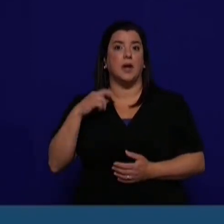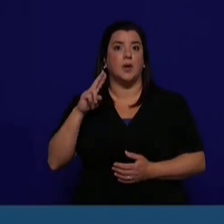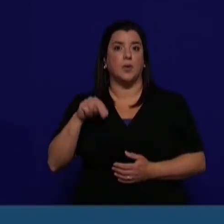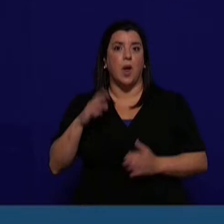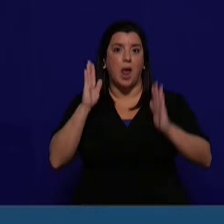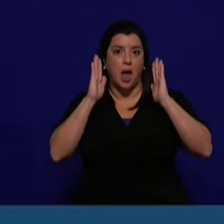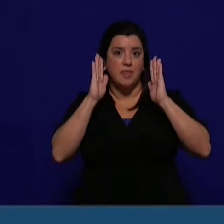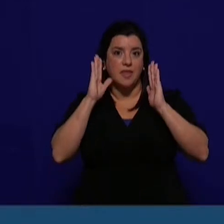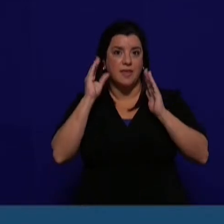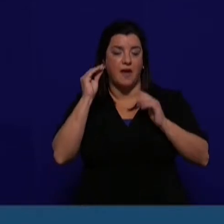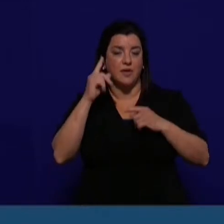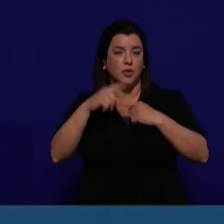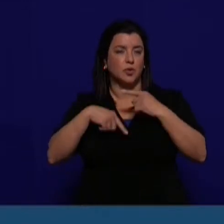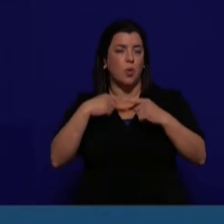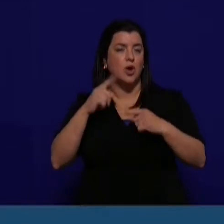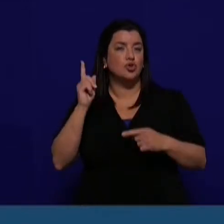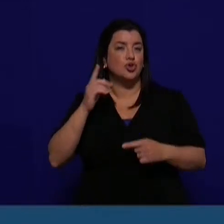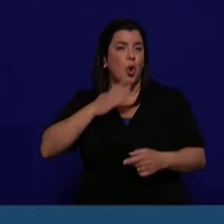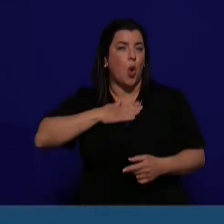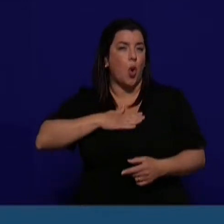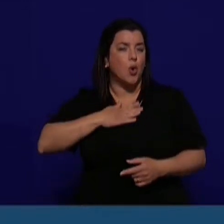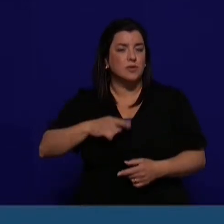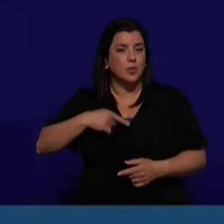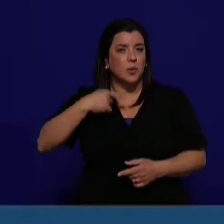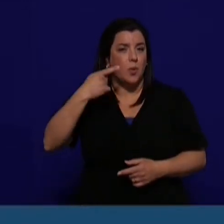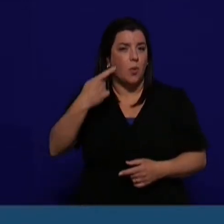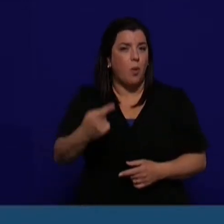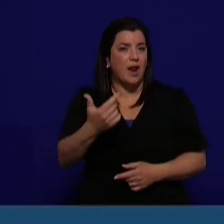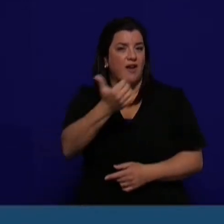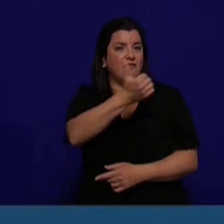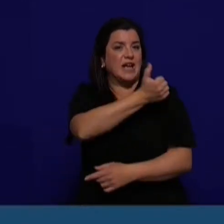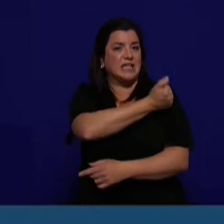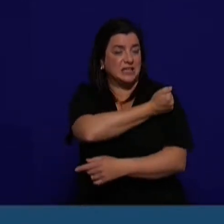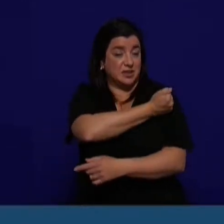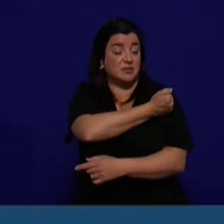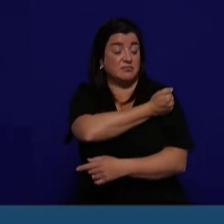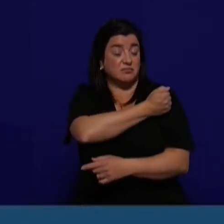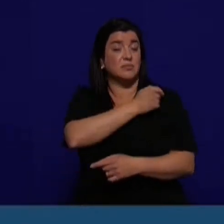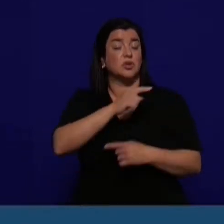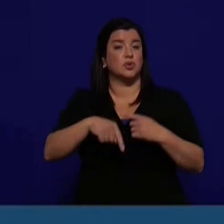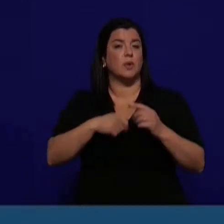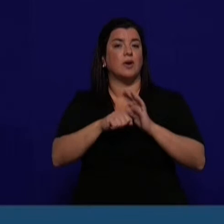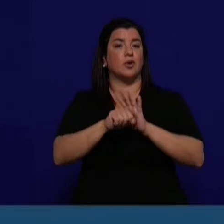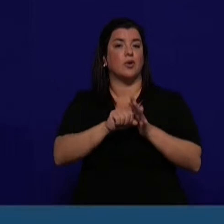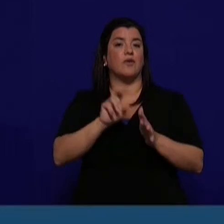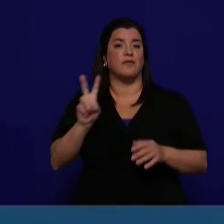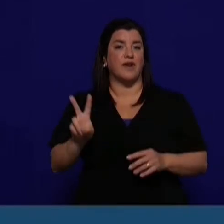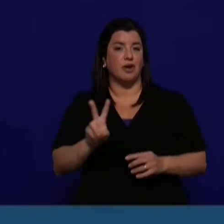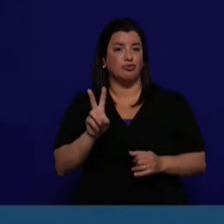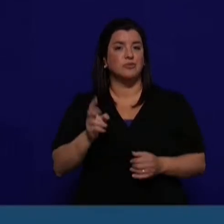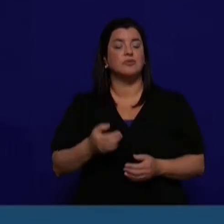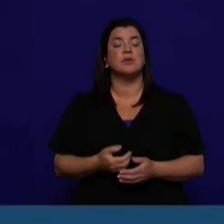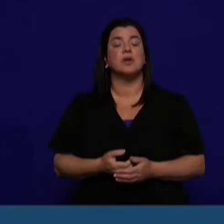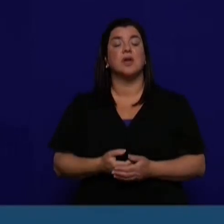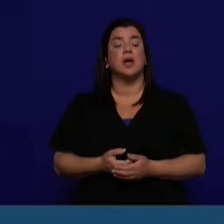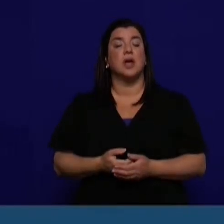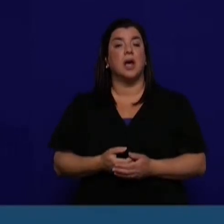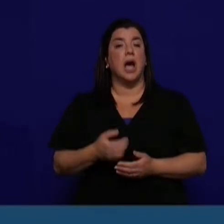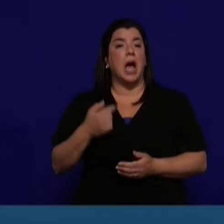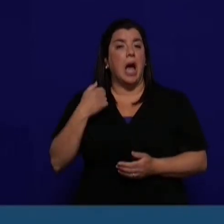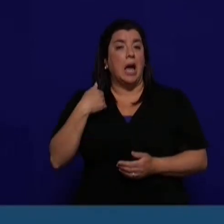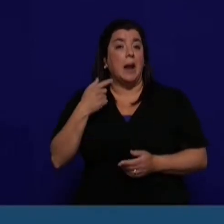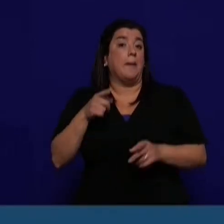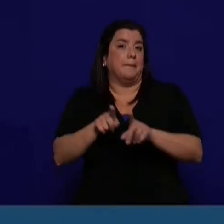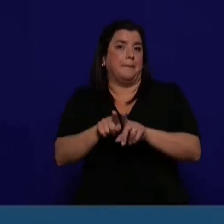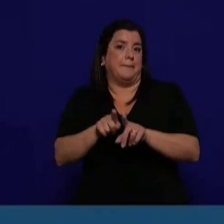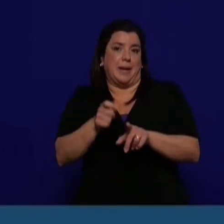fuq is-side effects li jistgħu joħorġu anke minn vaccine li huma relatati mal-COVID. Infatti bħal meta jkollok mediċina